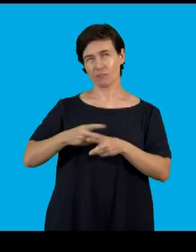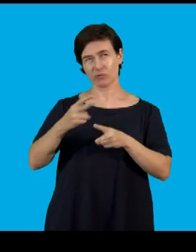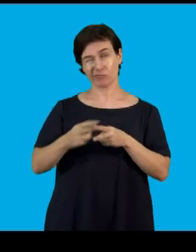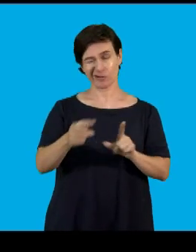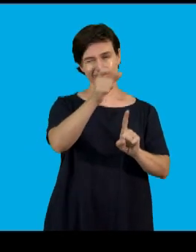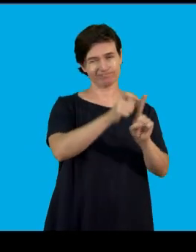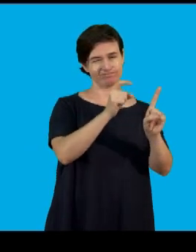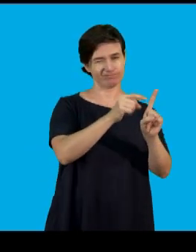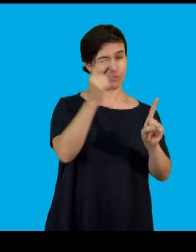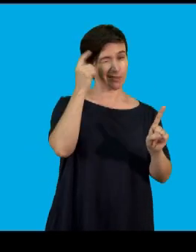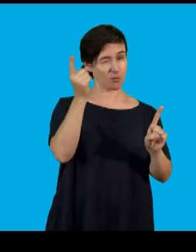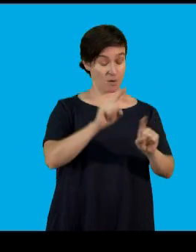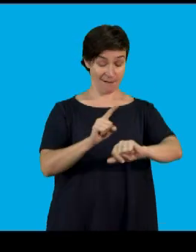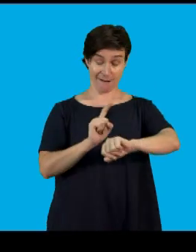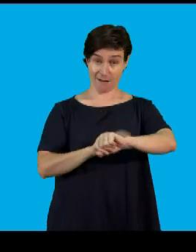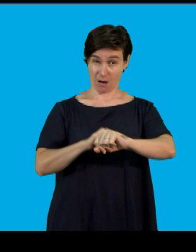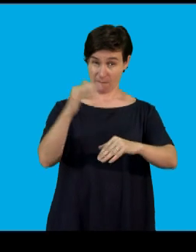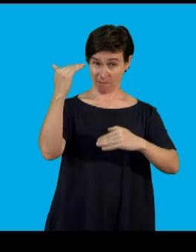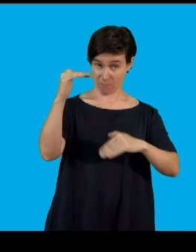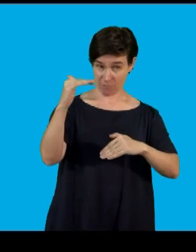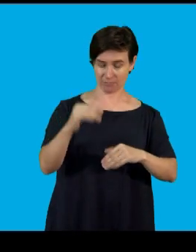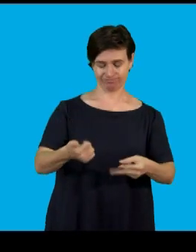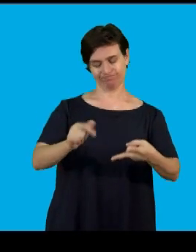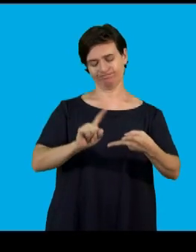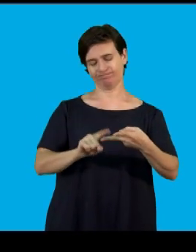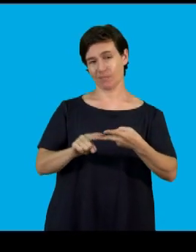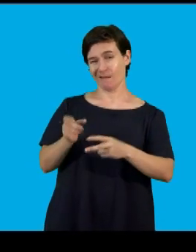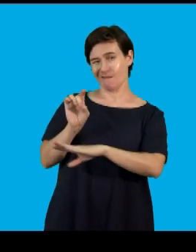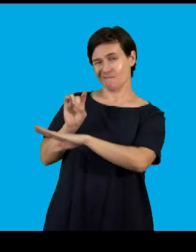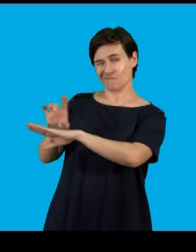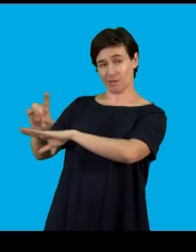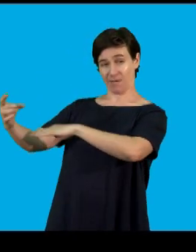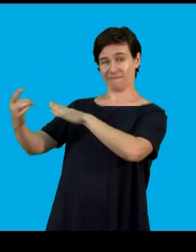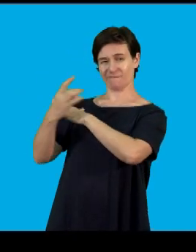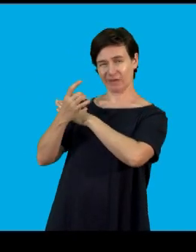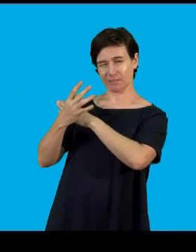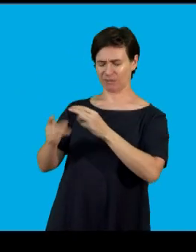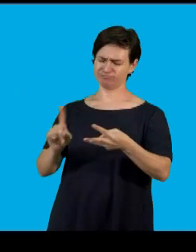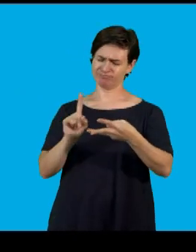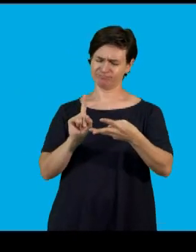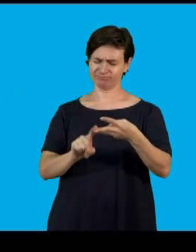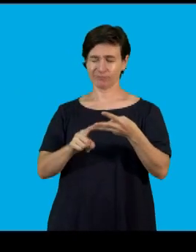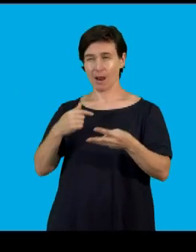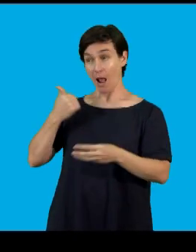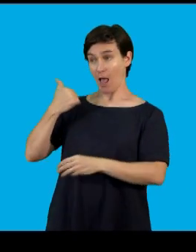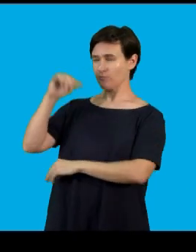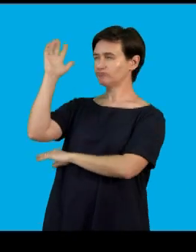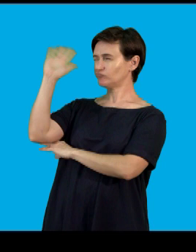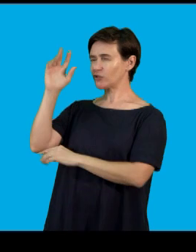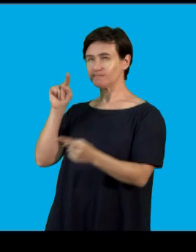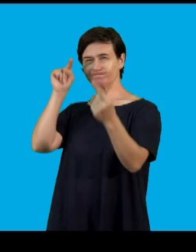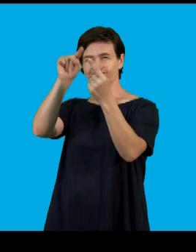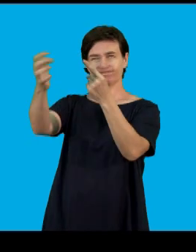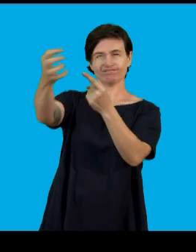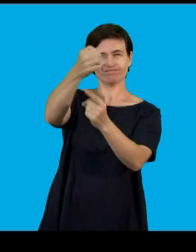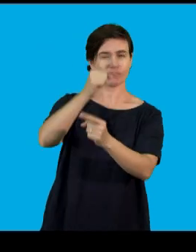he considered the following factors: time frame, feedback session, and the objectives of the presentation. I just